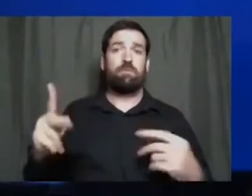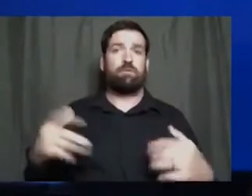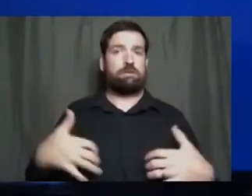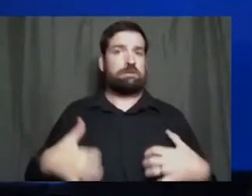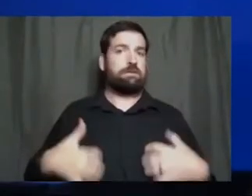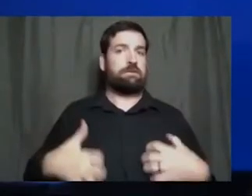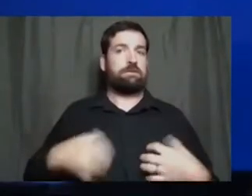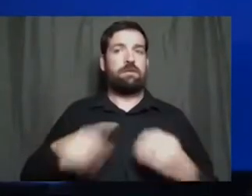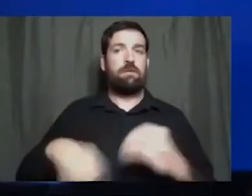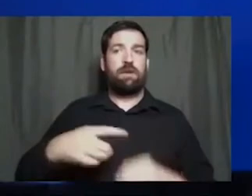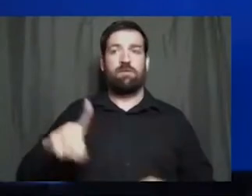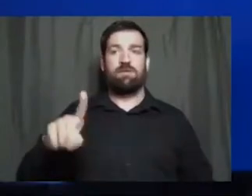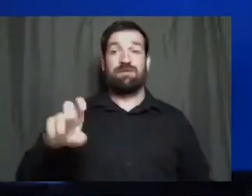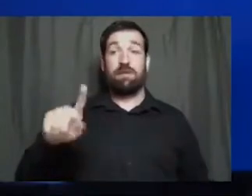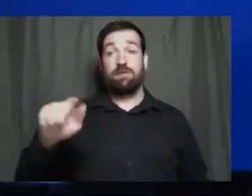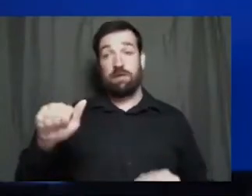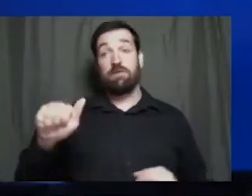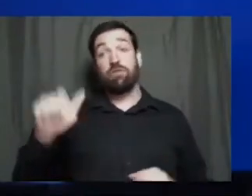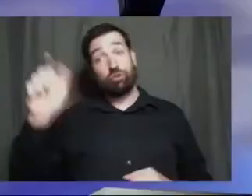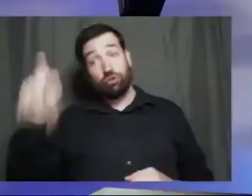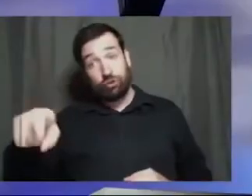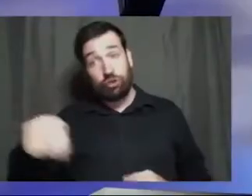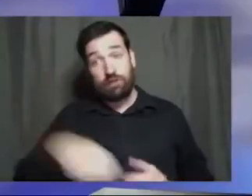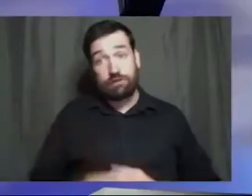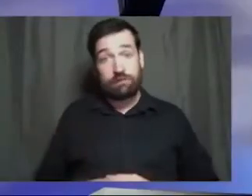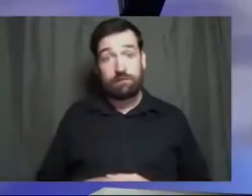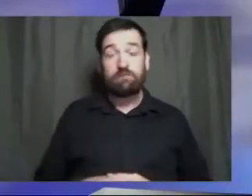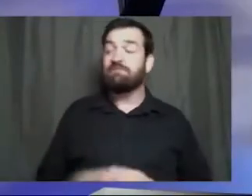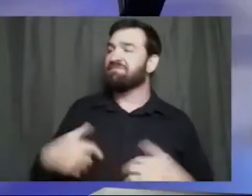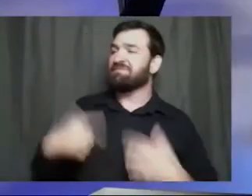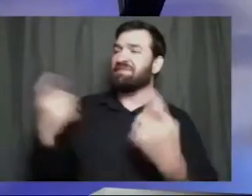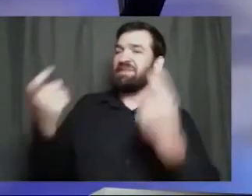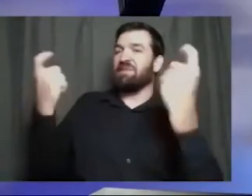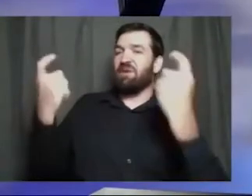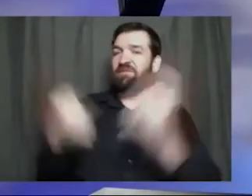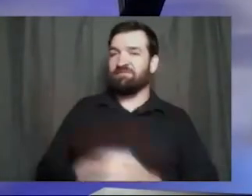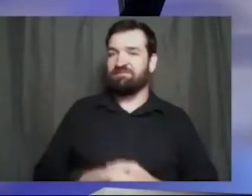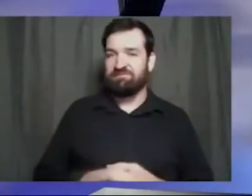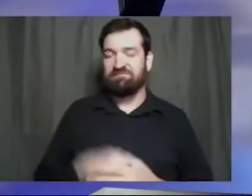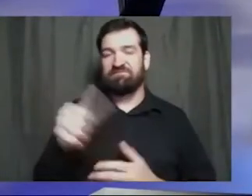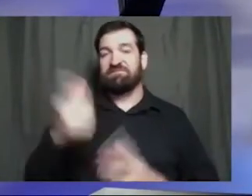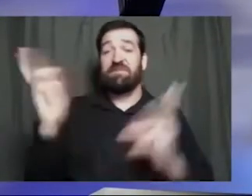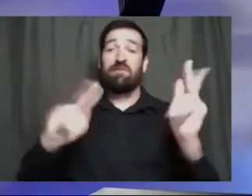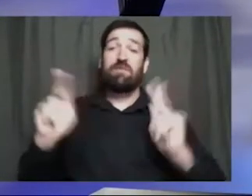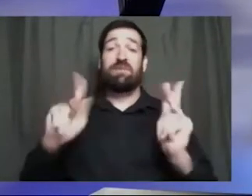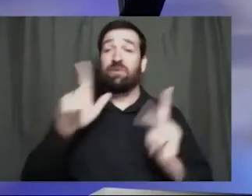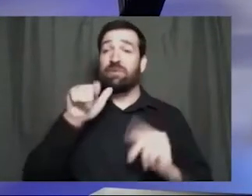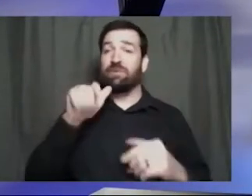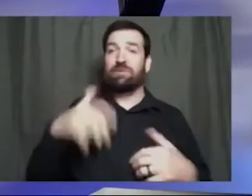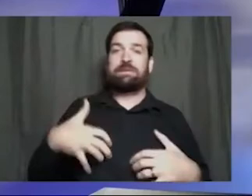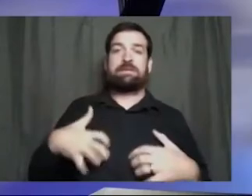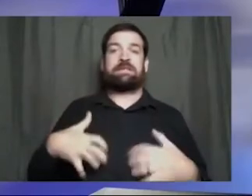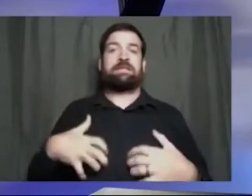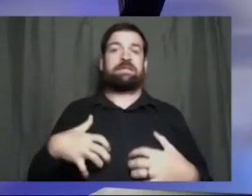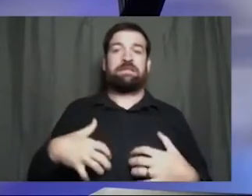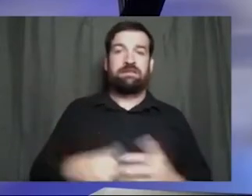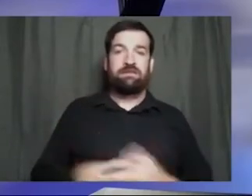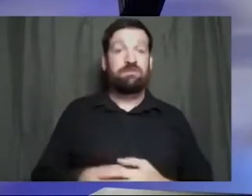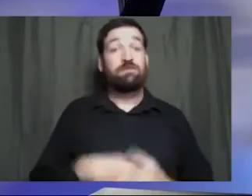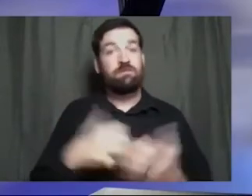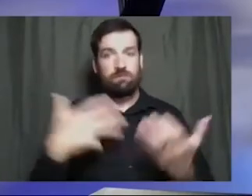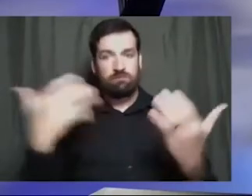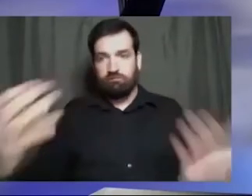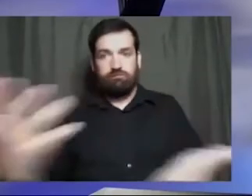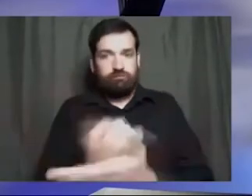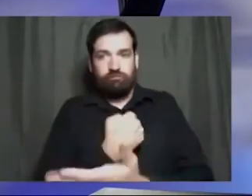they should be. Yes. Sure. I just like to celebrate it and share it and help other people who are hesitant right now know that people are get vaccinated. Jumping off the fence.